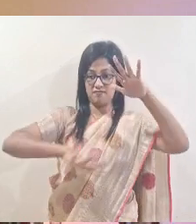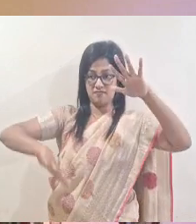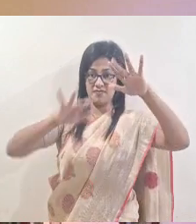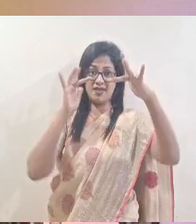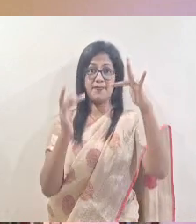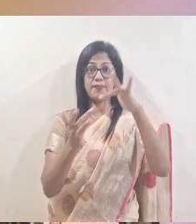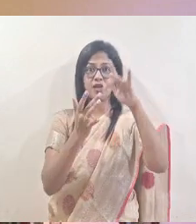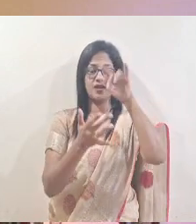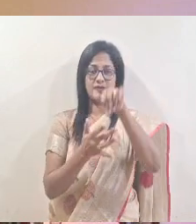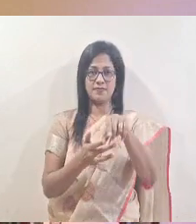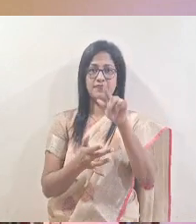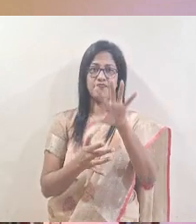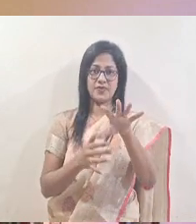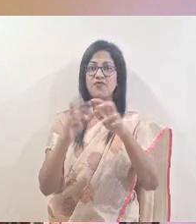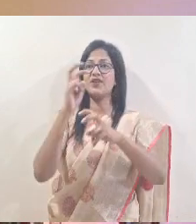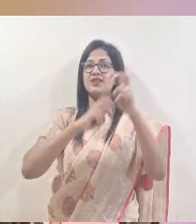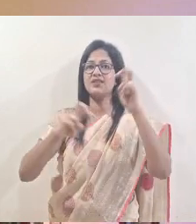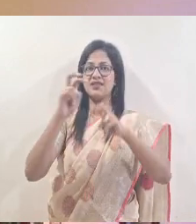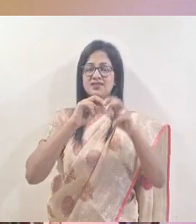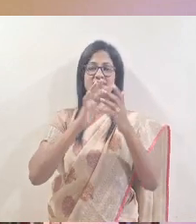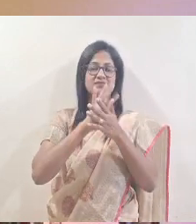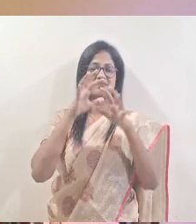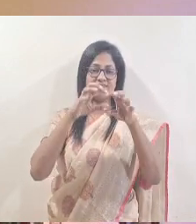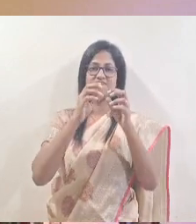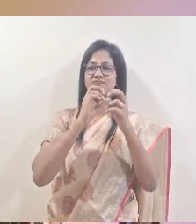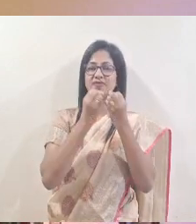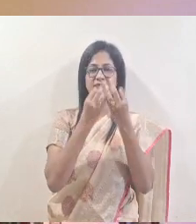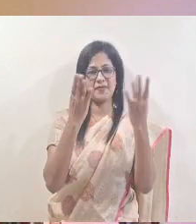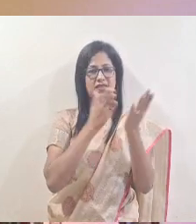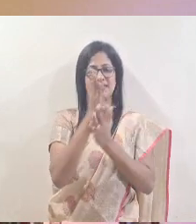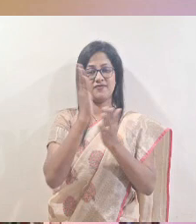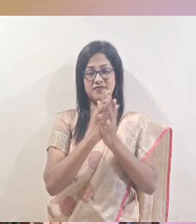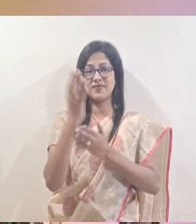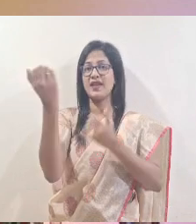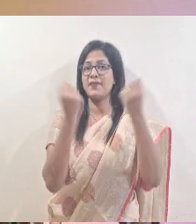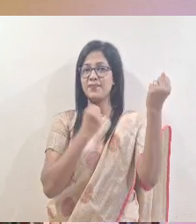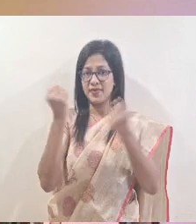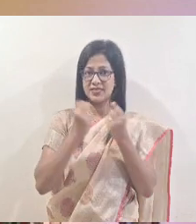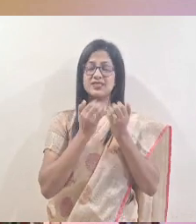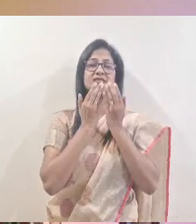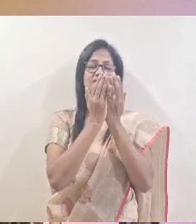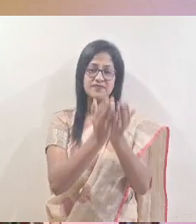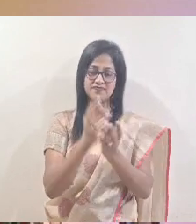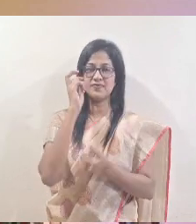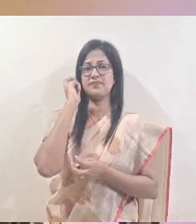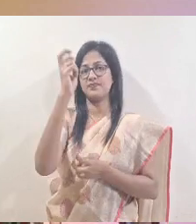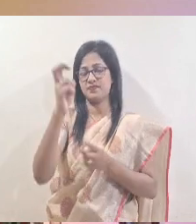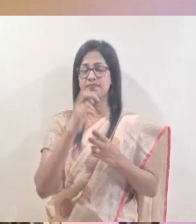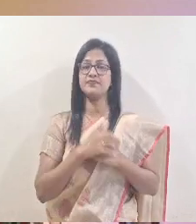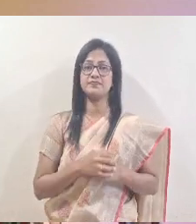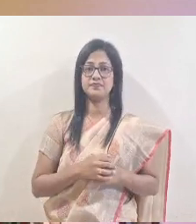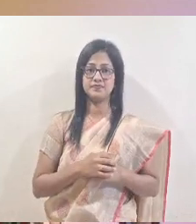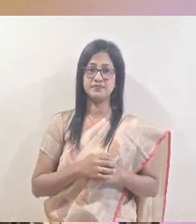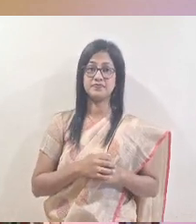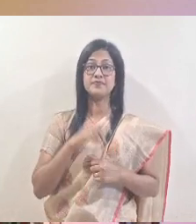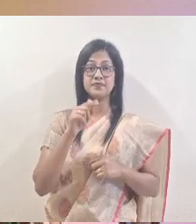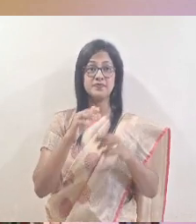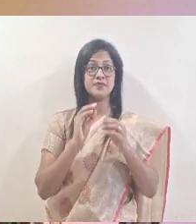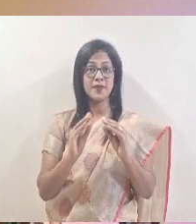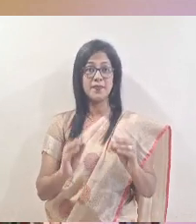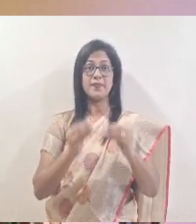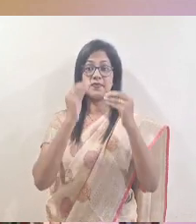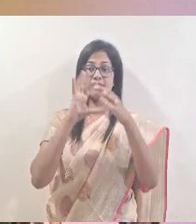acts as an important transfer hub for numerous forms of transportation, including buses, ferries, and metros. It